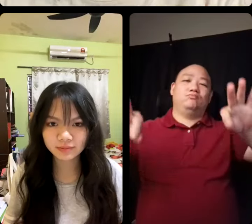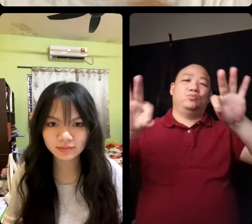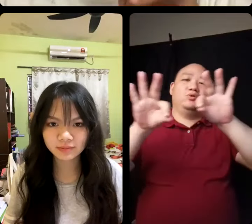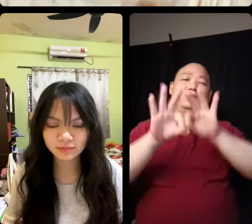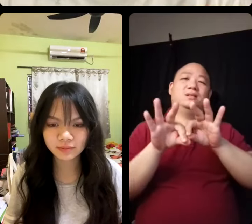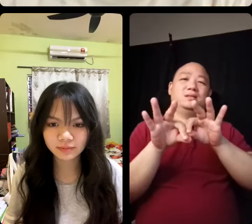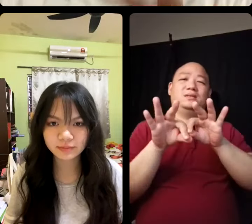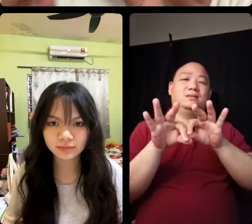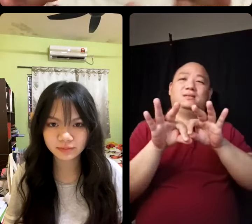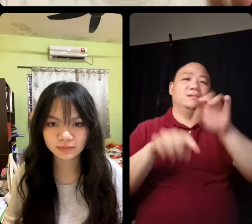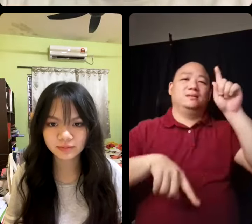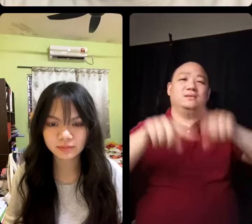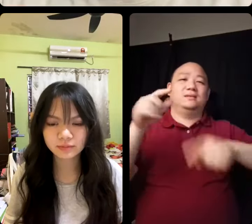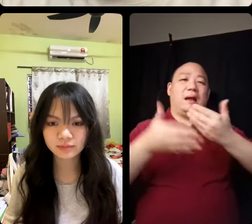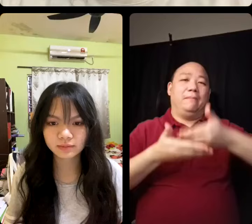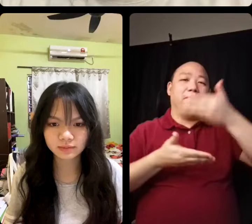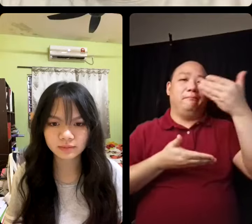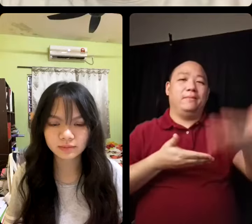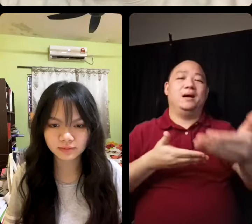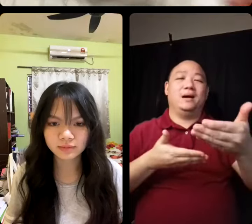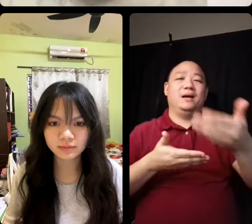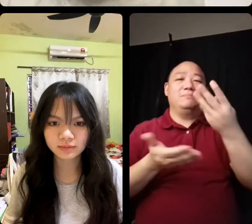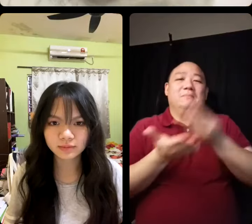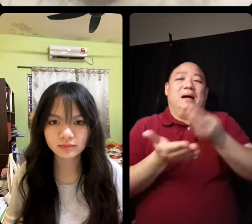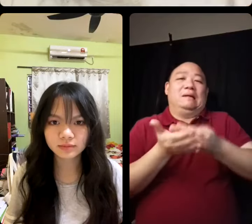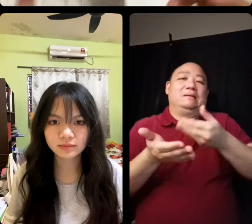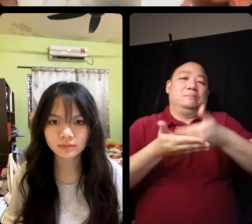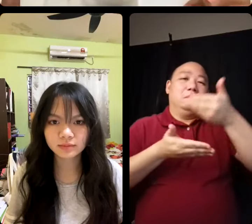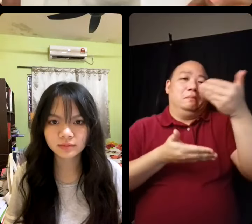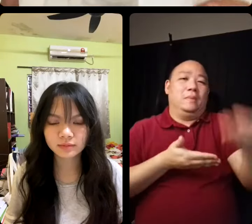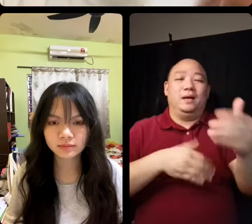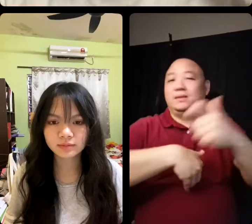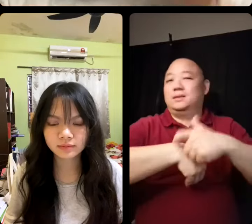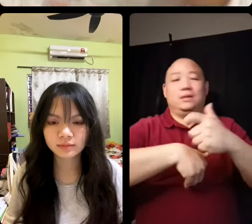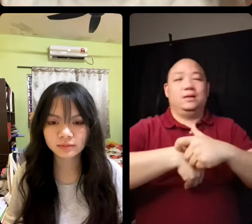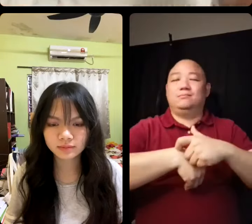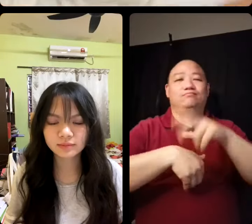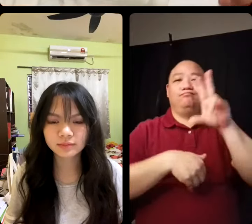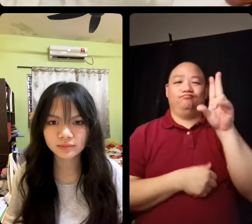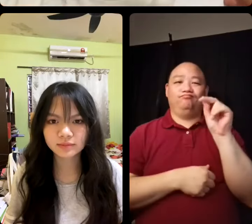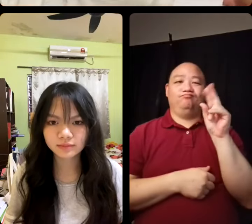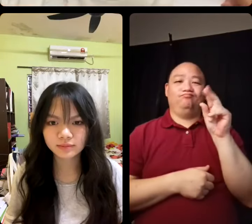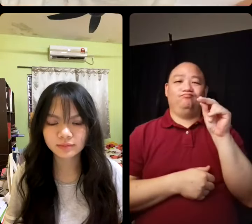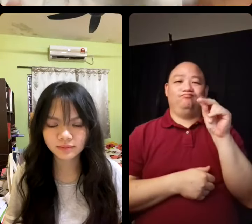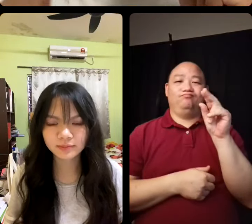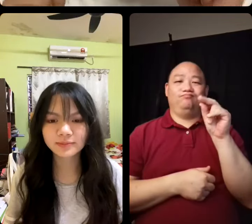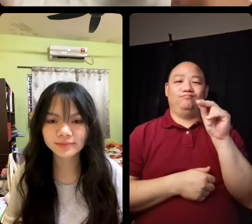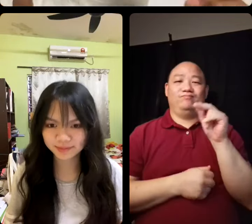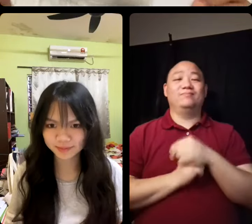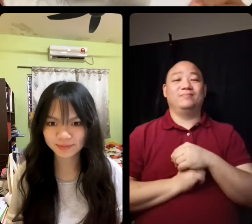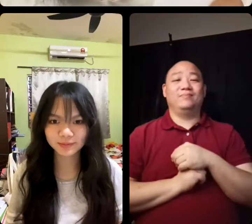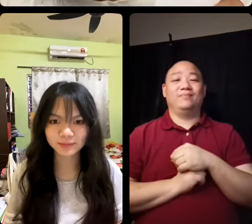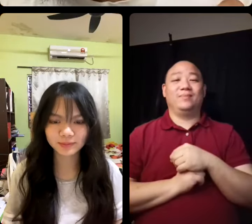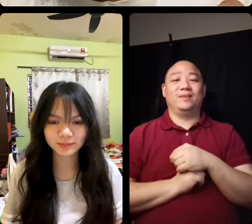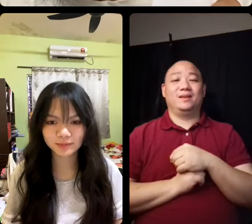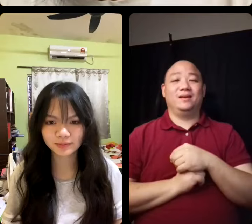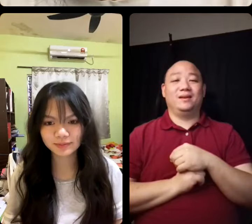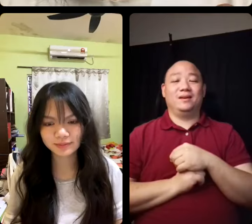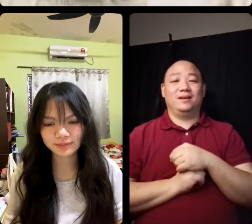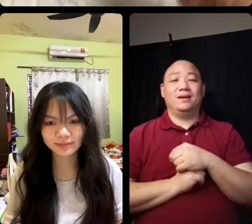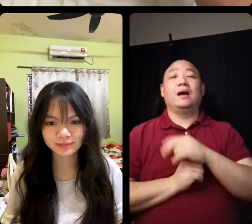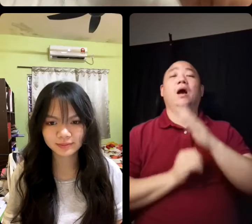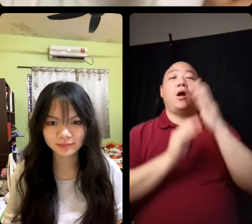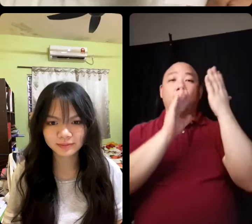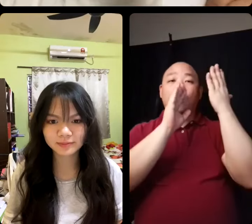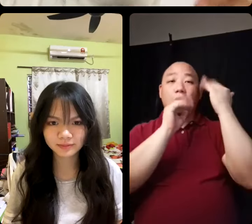an inch of time with an inch of gold. So which is why very important, let's come and explore together on some time management technique